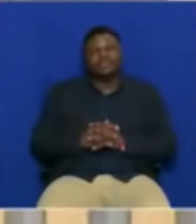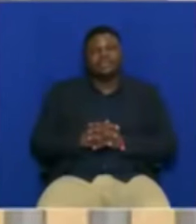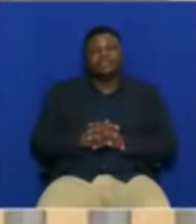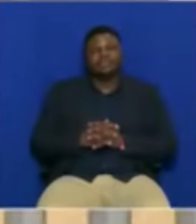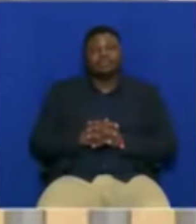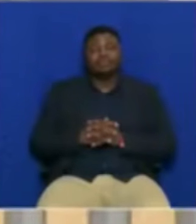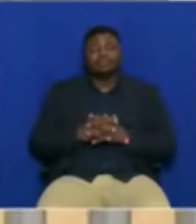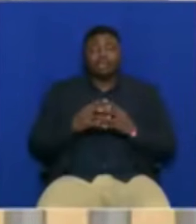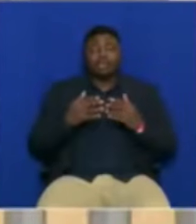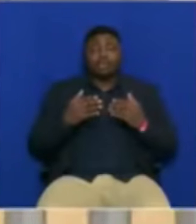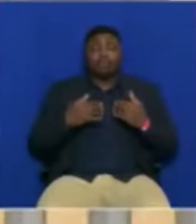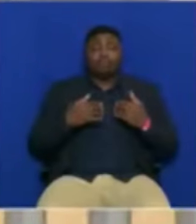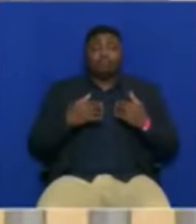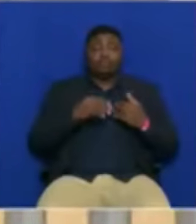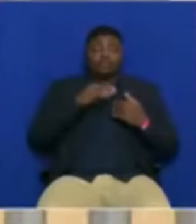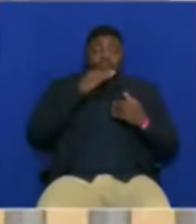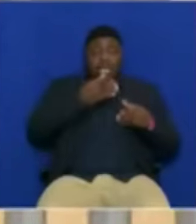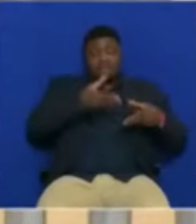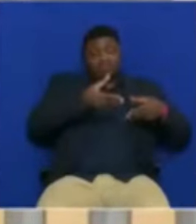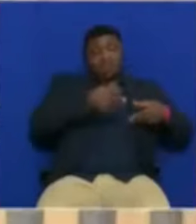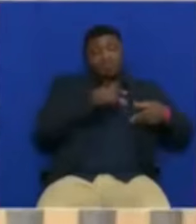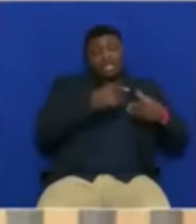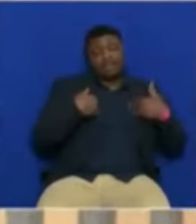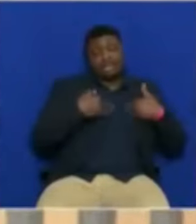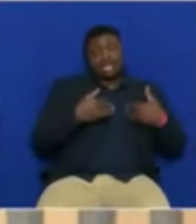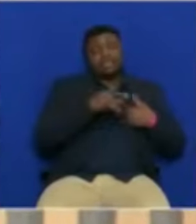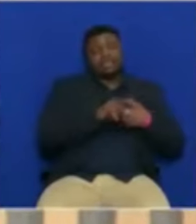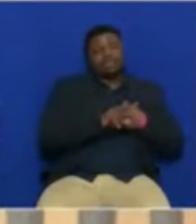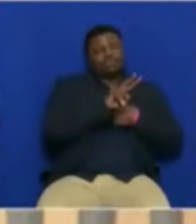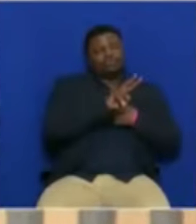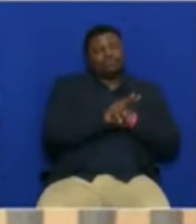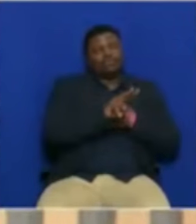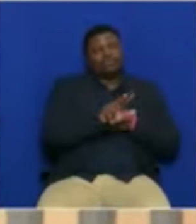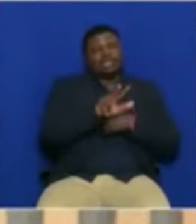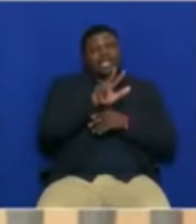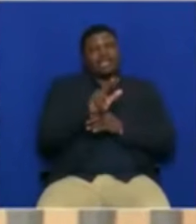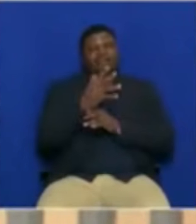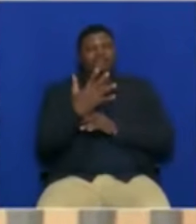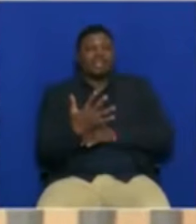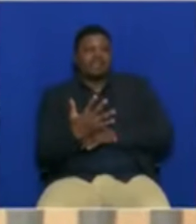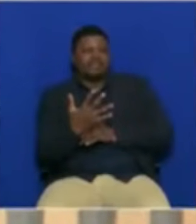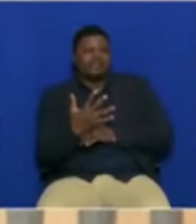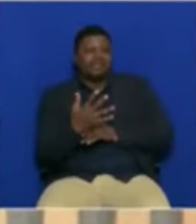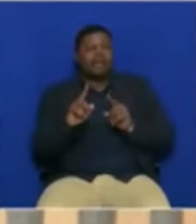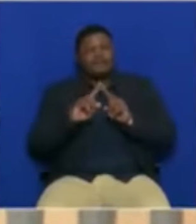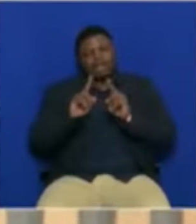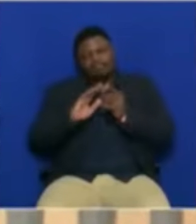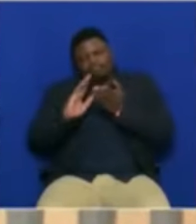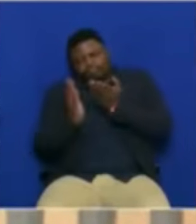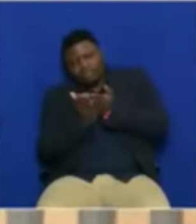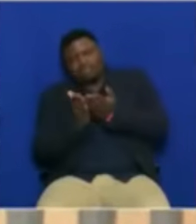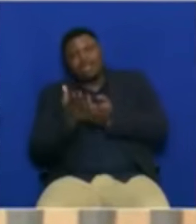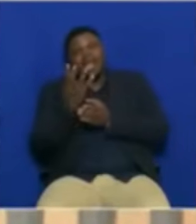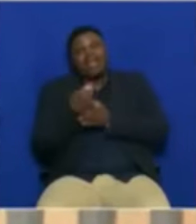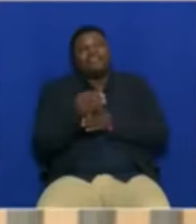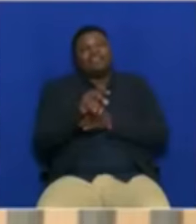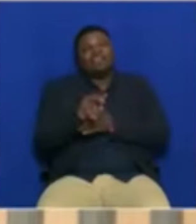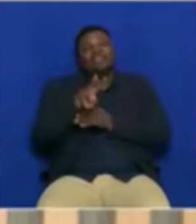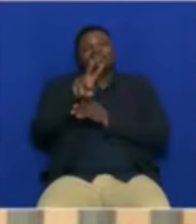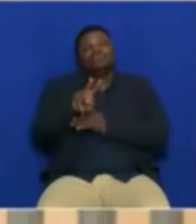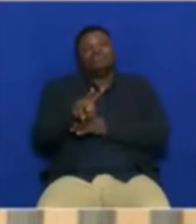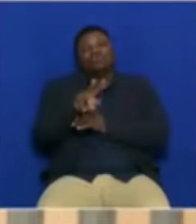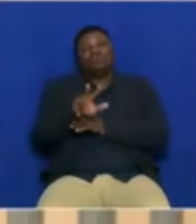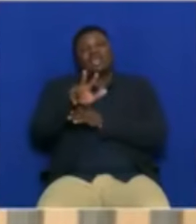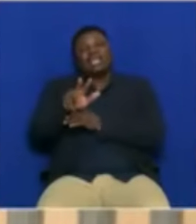particular document, but if we jump to 287, we'll see that it is a report